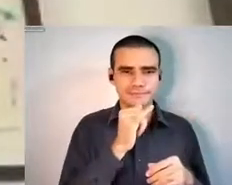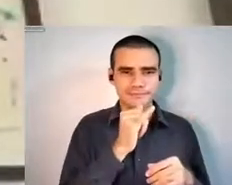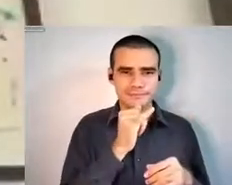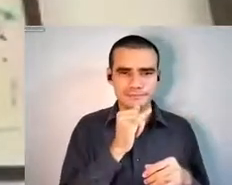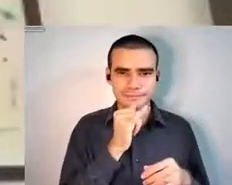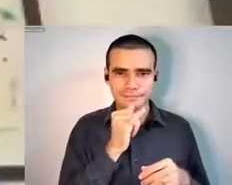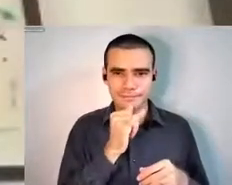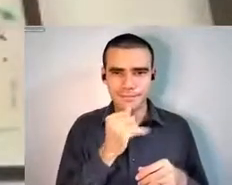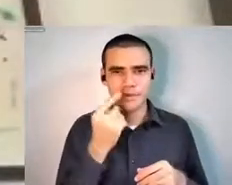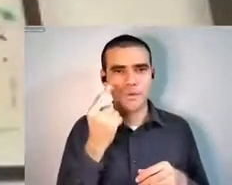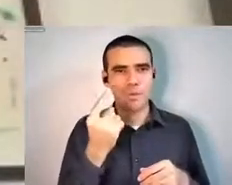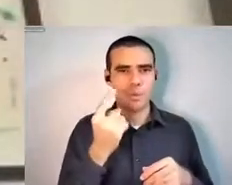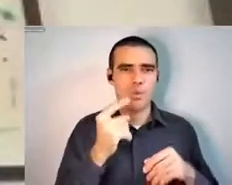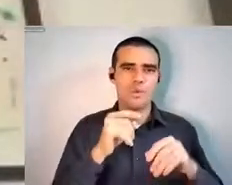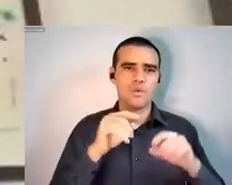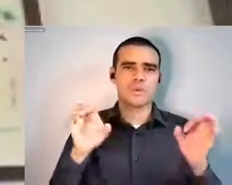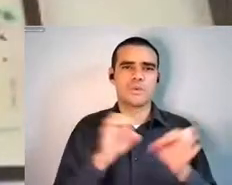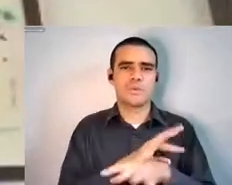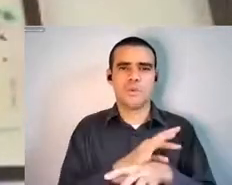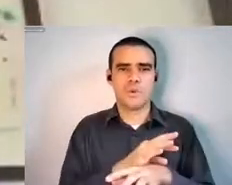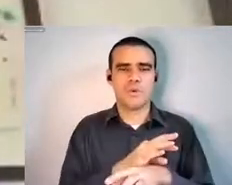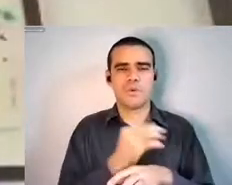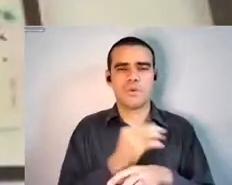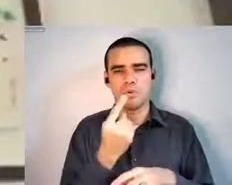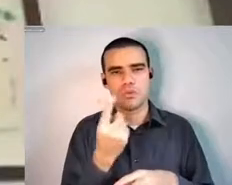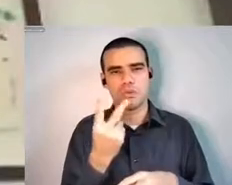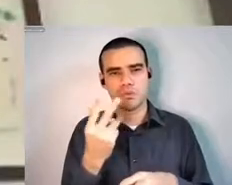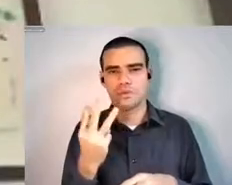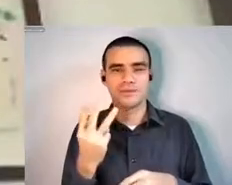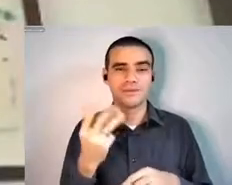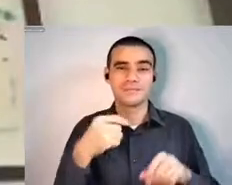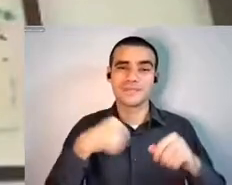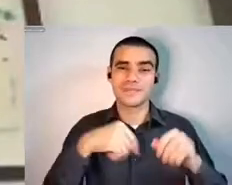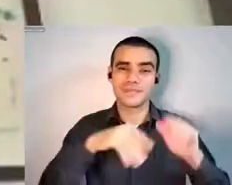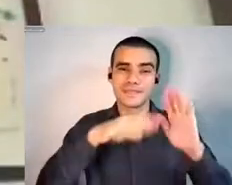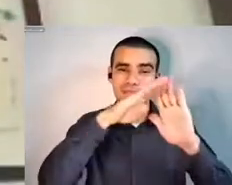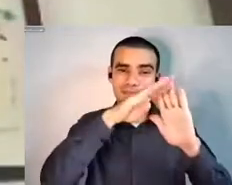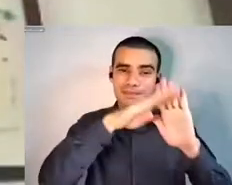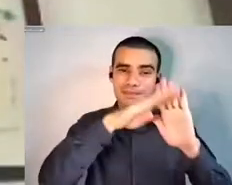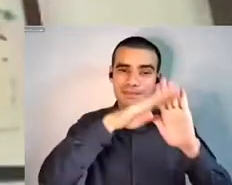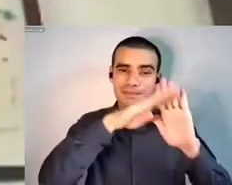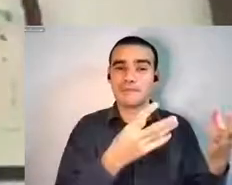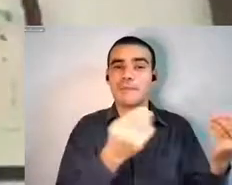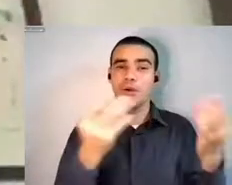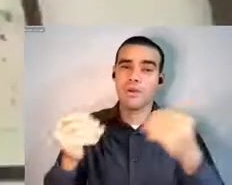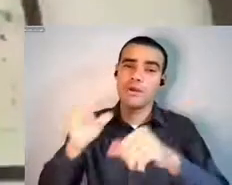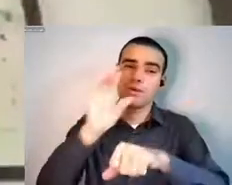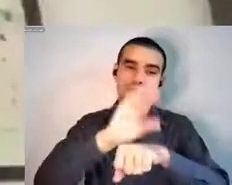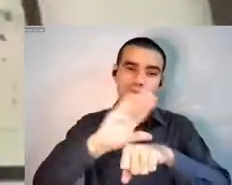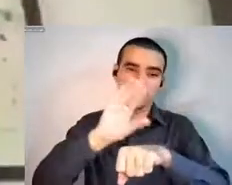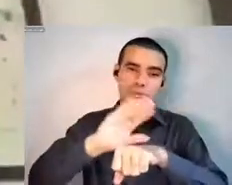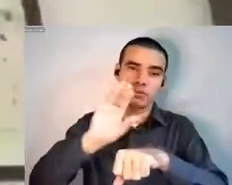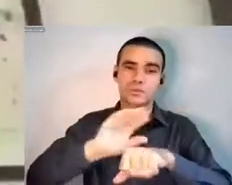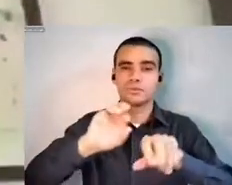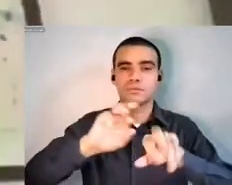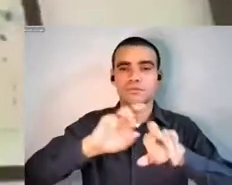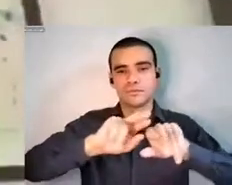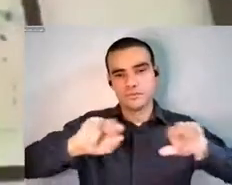system, but only one example will not, it's not going to solve. We need to scale that. We need a lot of